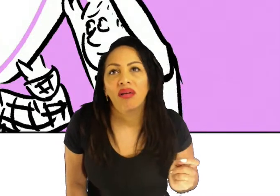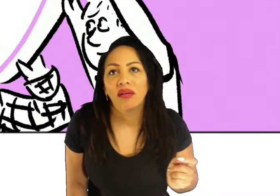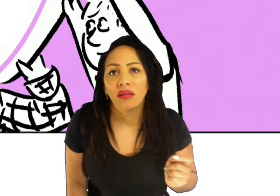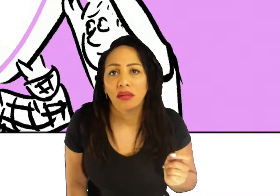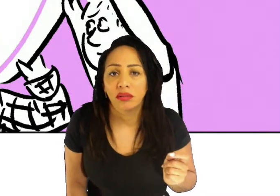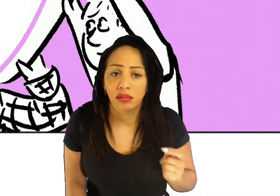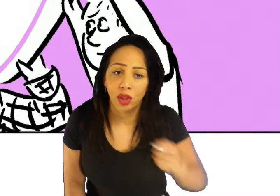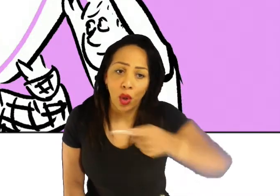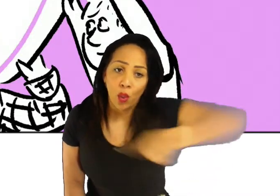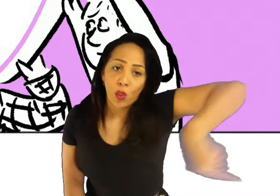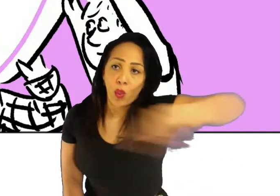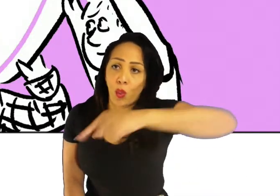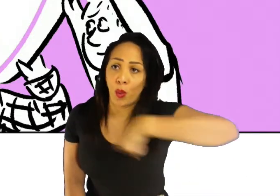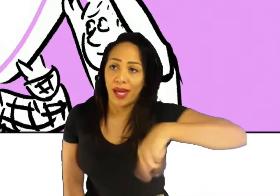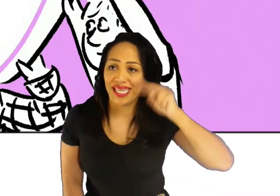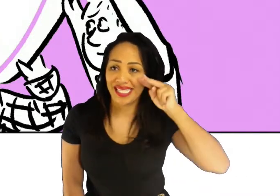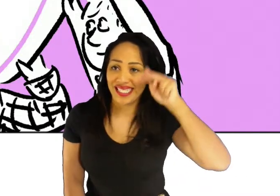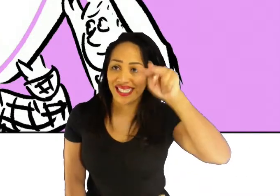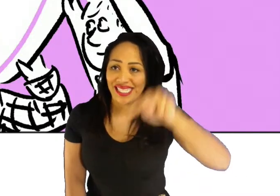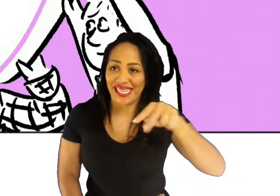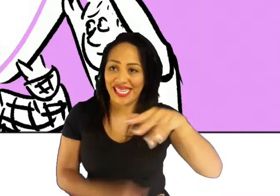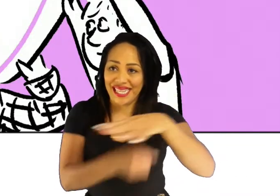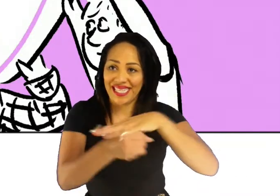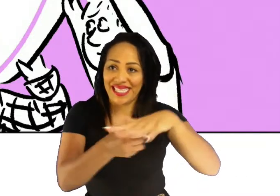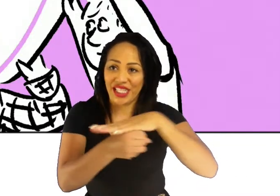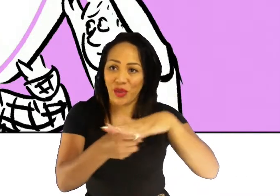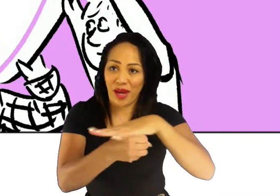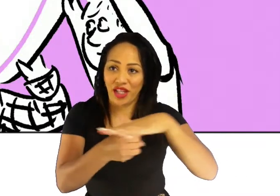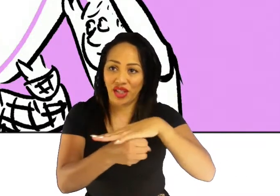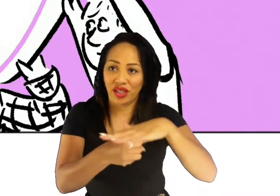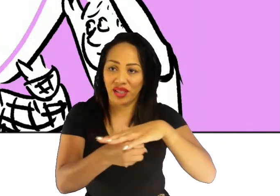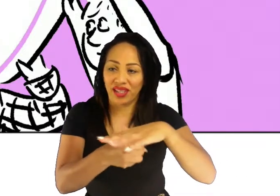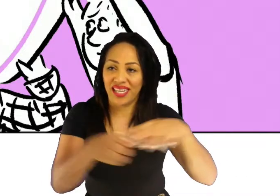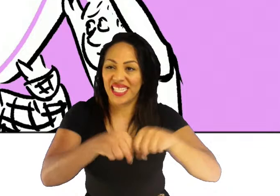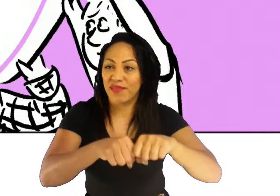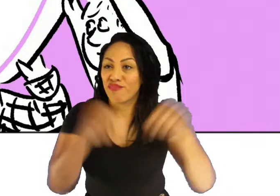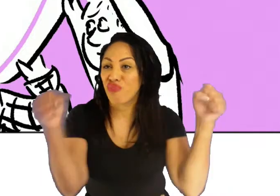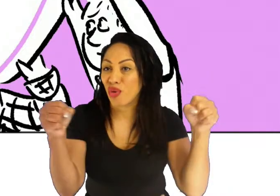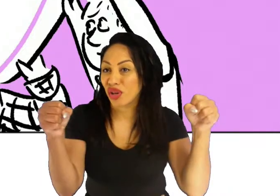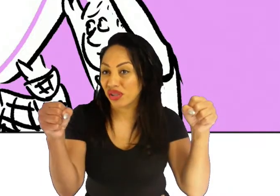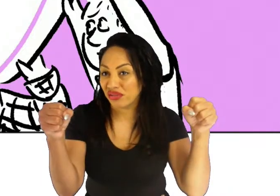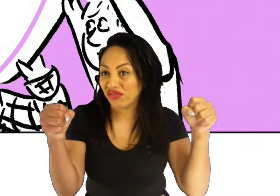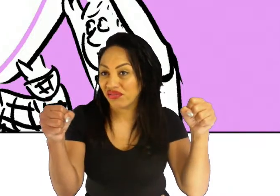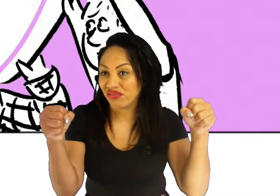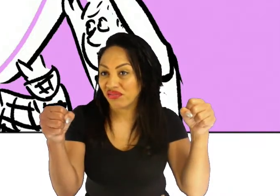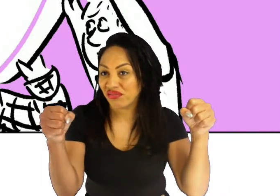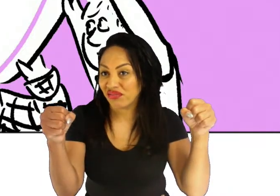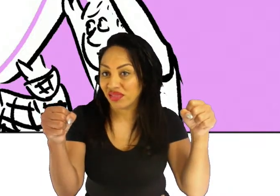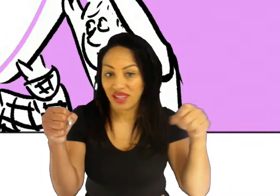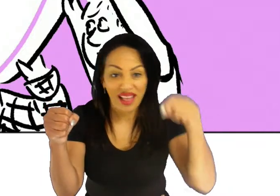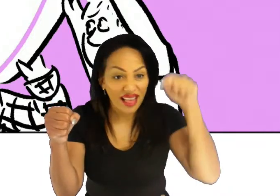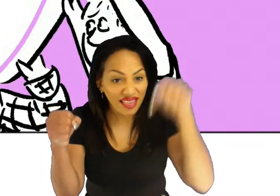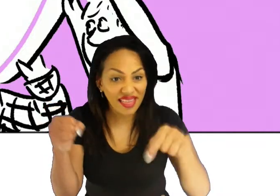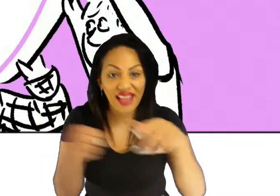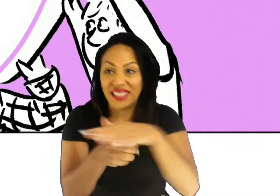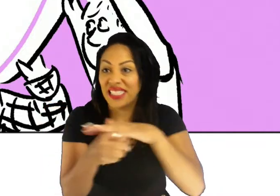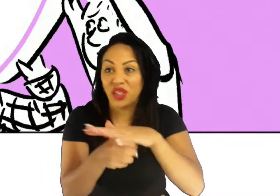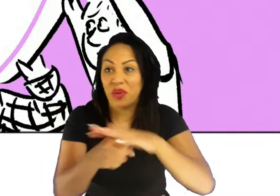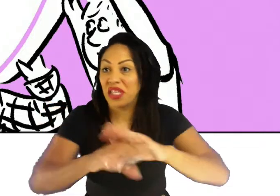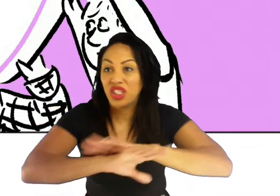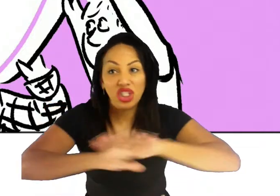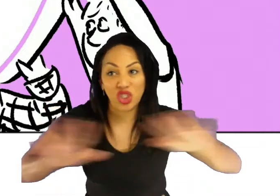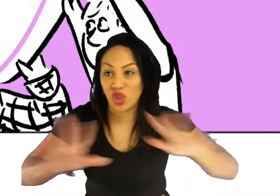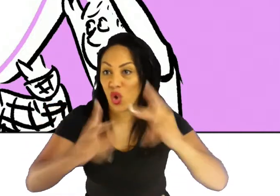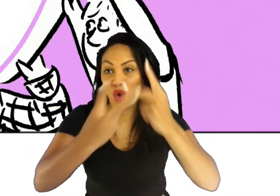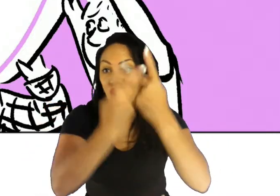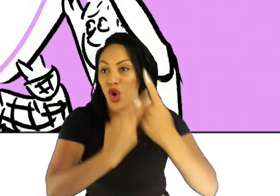situation around us, we recognize that it's broken, that it isn't looking after us, and look at the ways in which we can